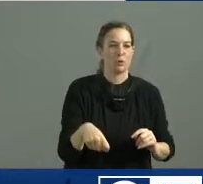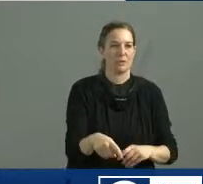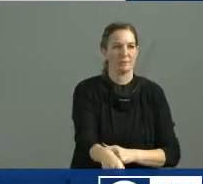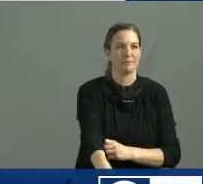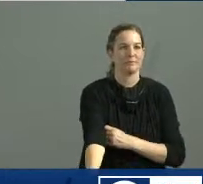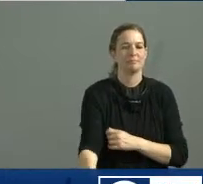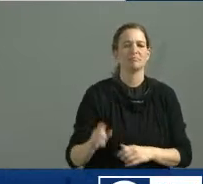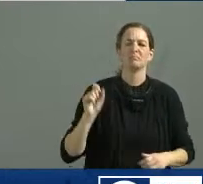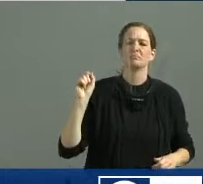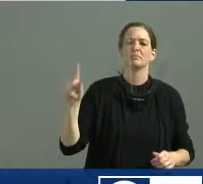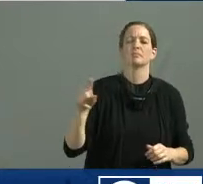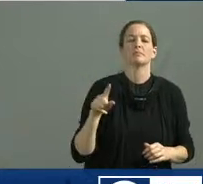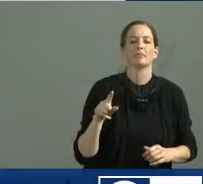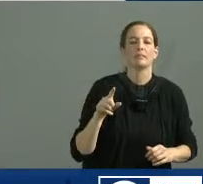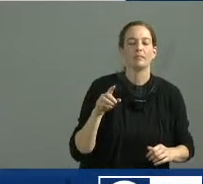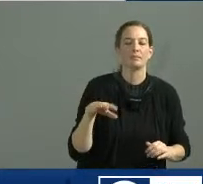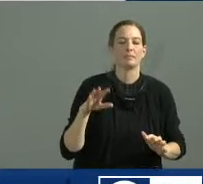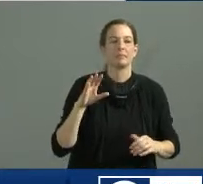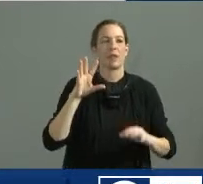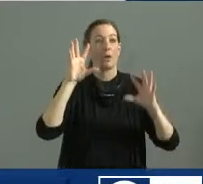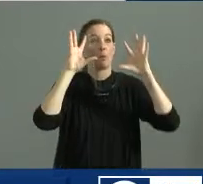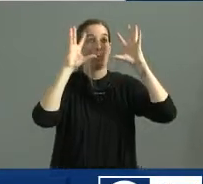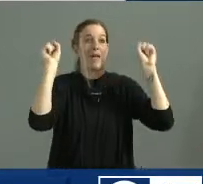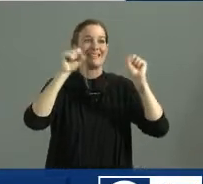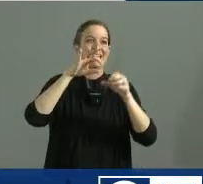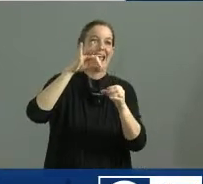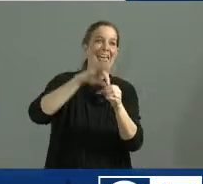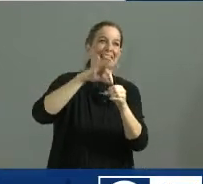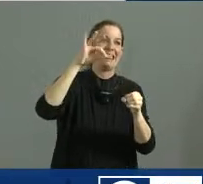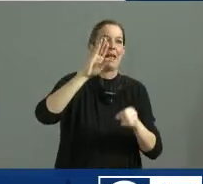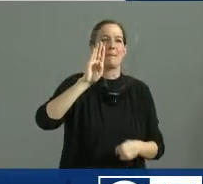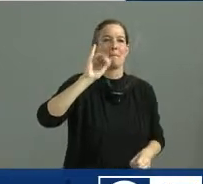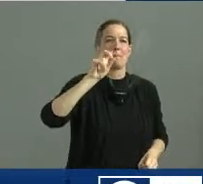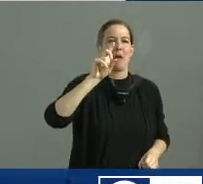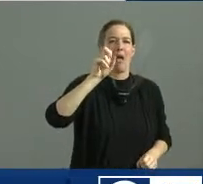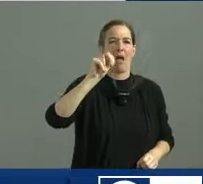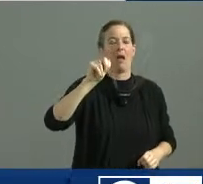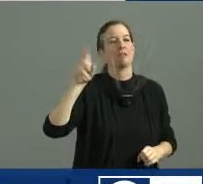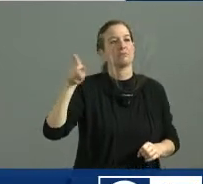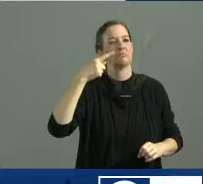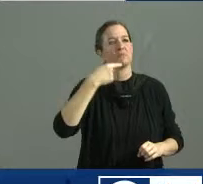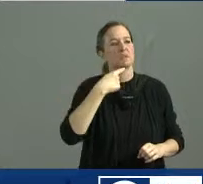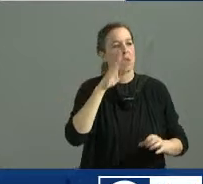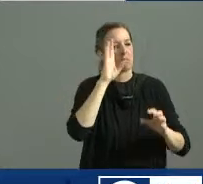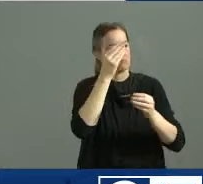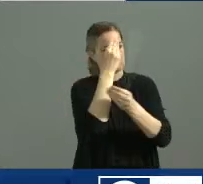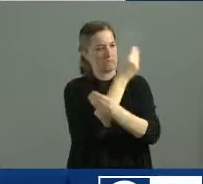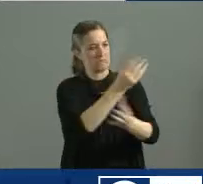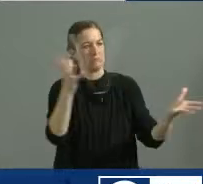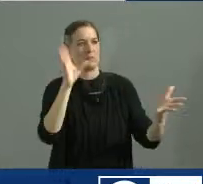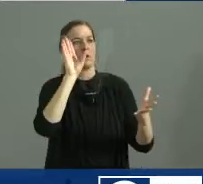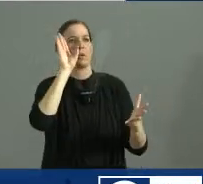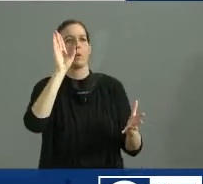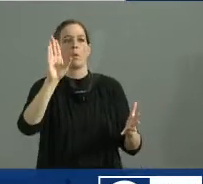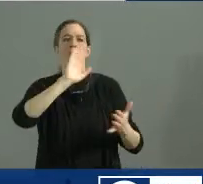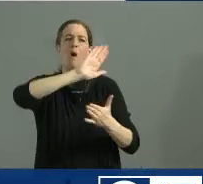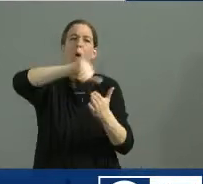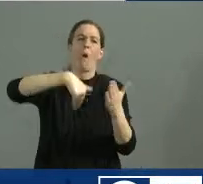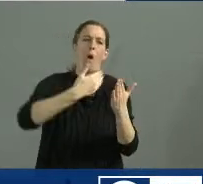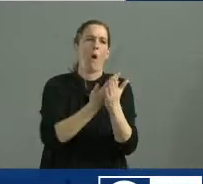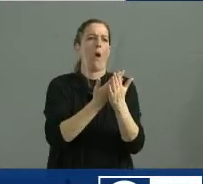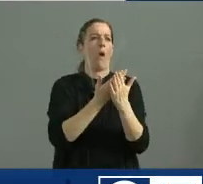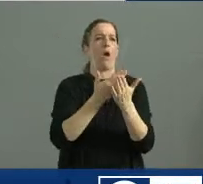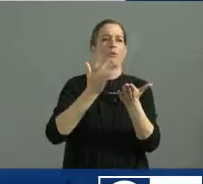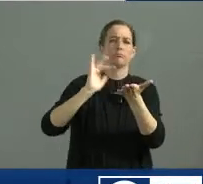The president-elect came out, his staff came out today and said that they're going to dump all of the doses out there rather than holding half